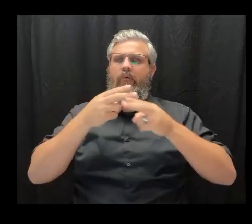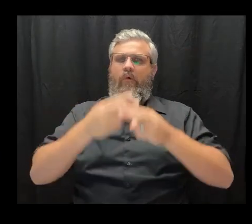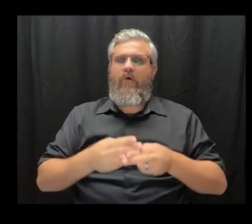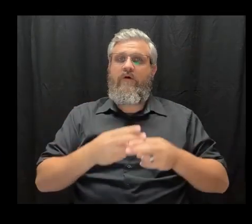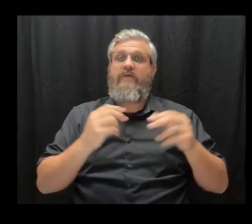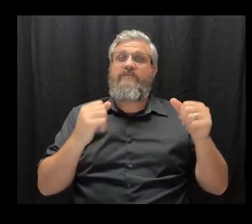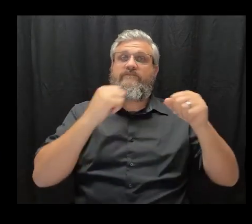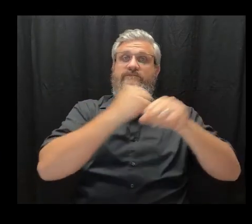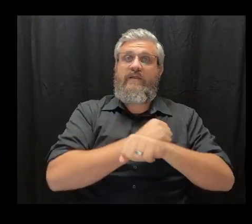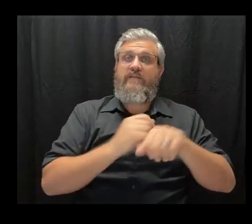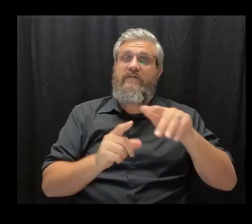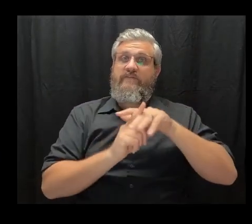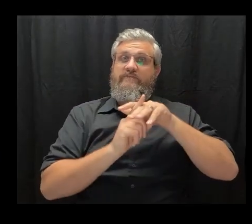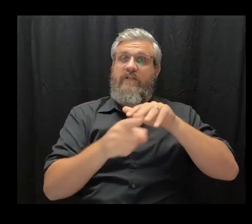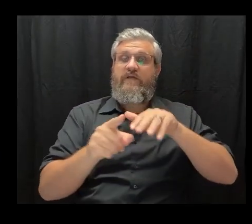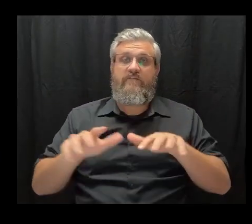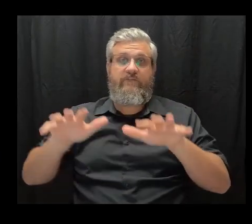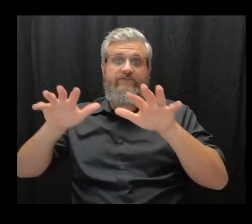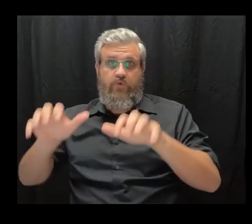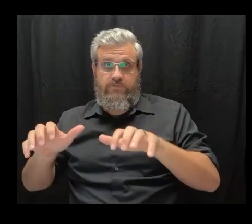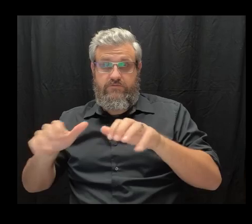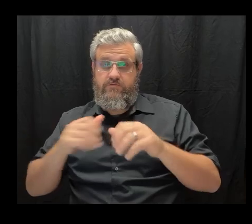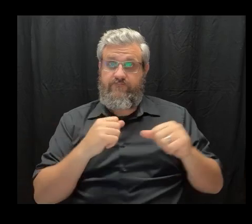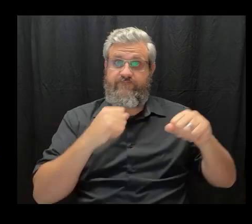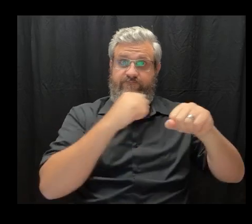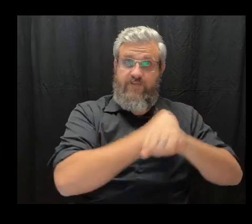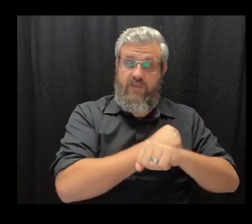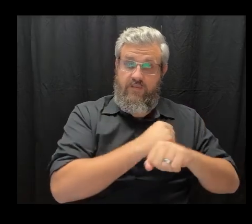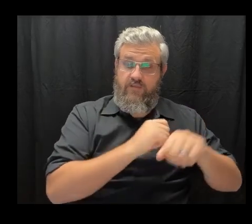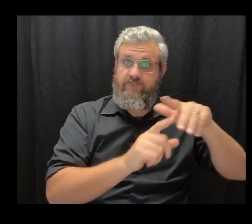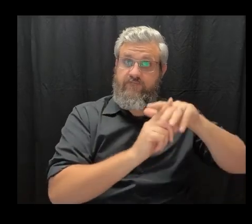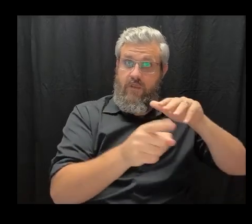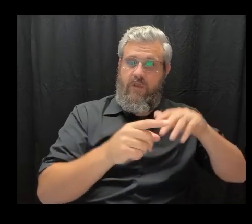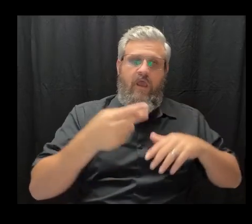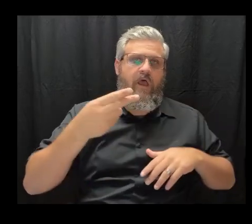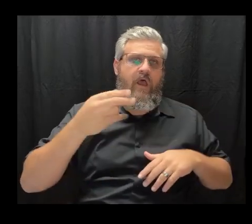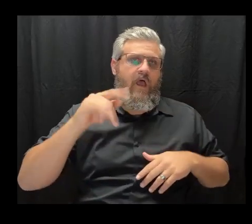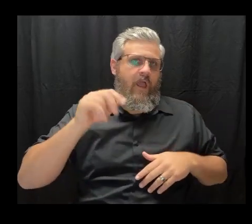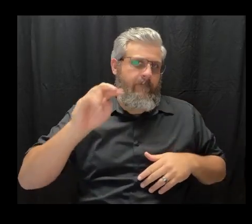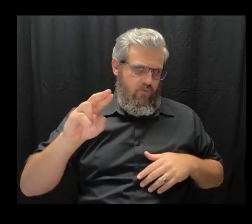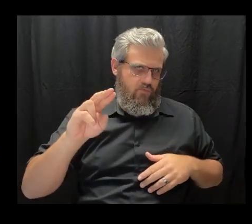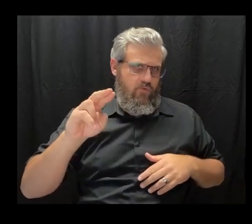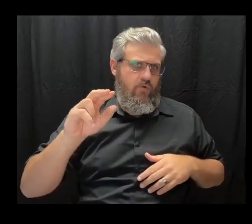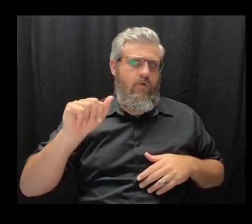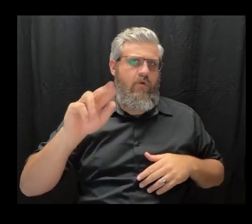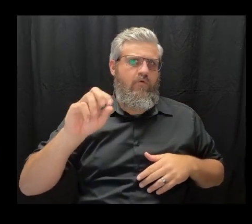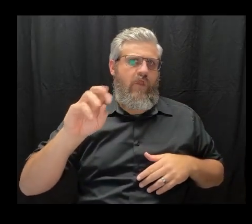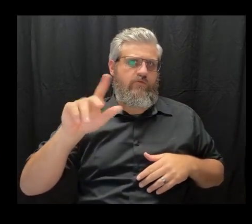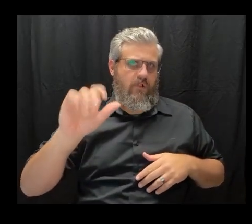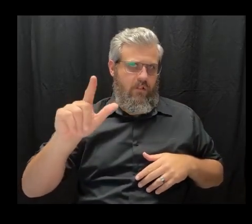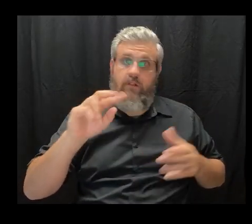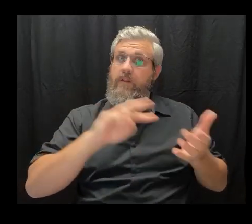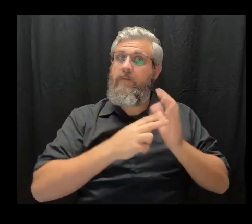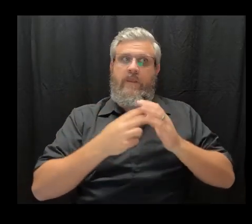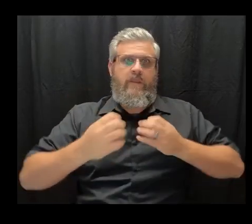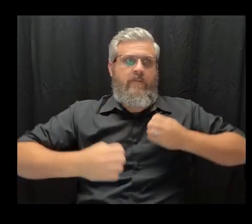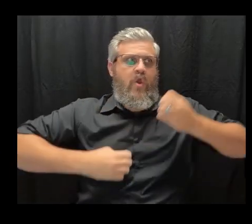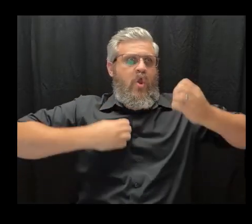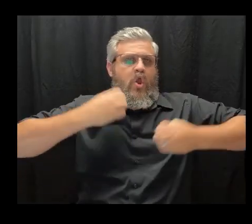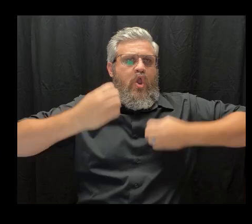response. Fight or flight or hyperarousal is characterized by heightened emotional reactivity, which